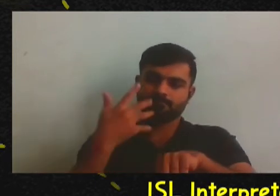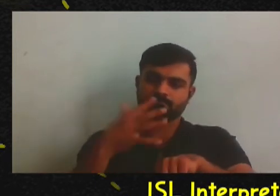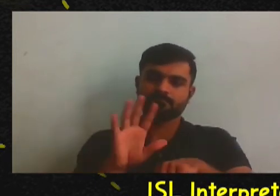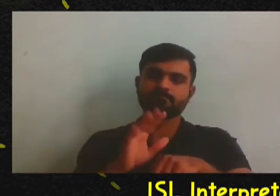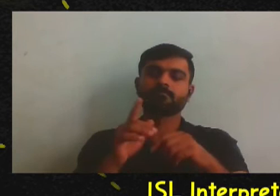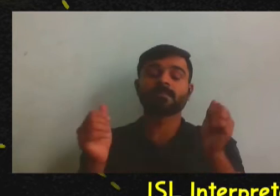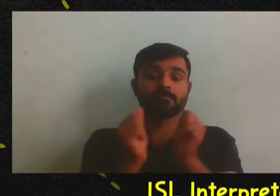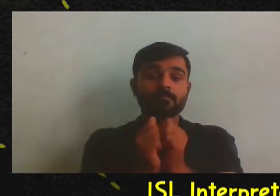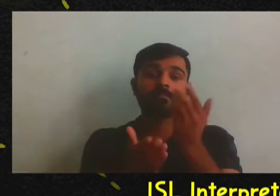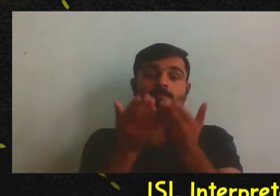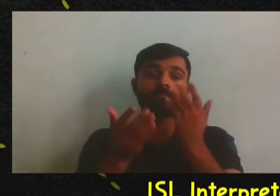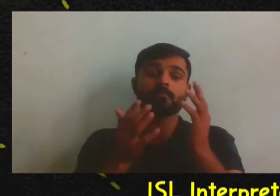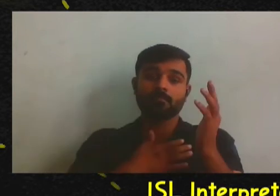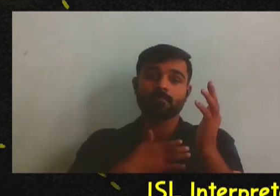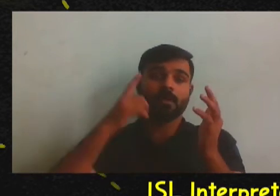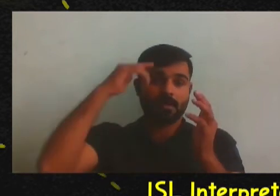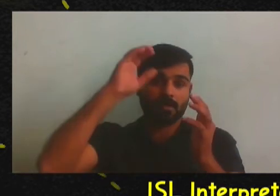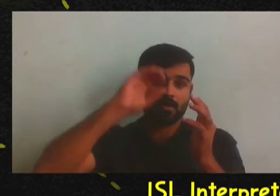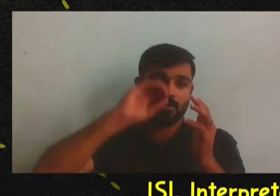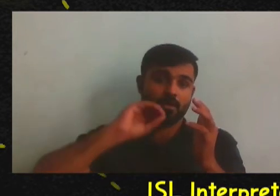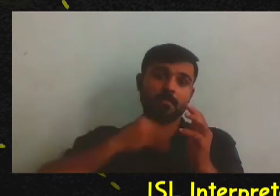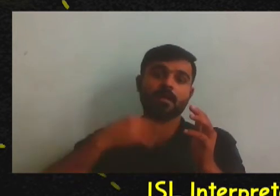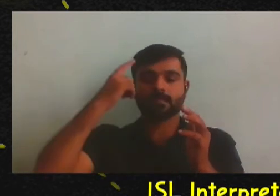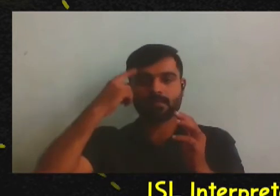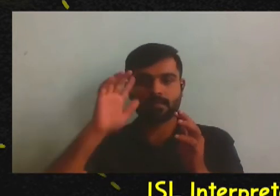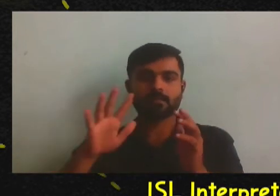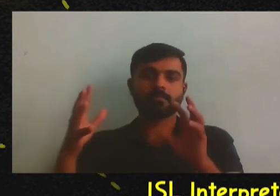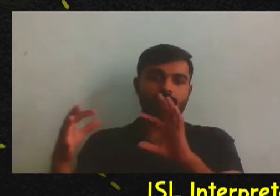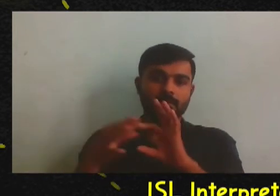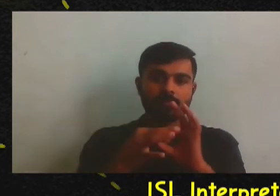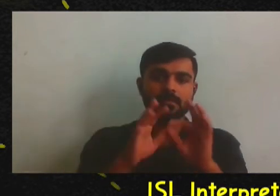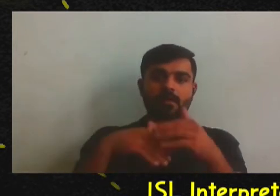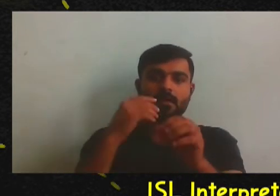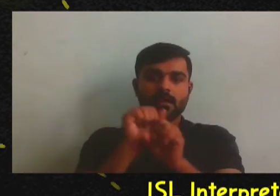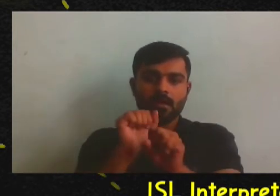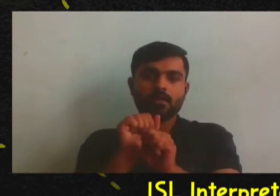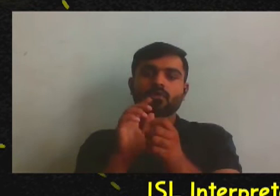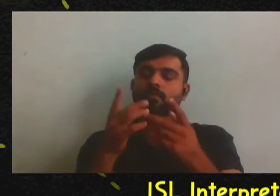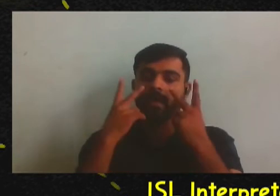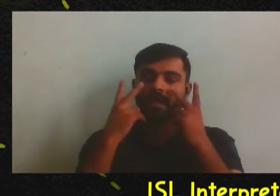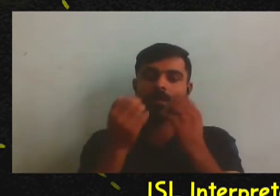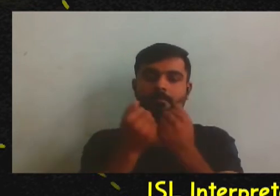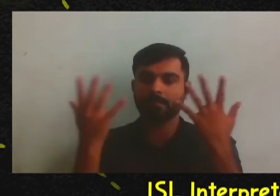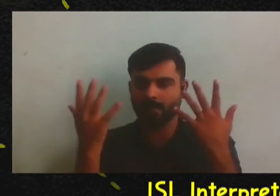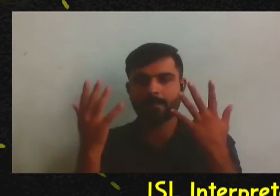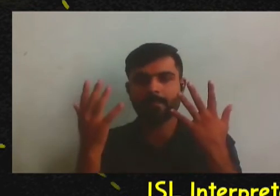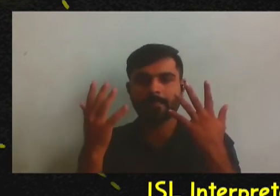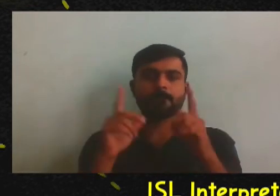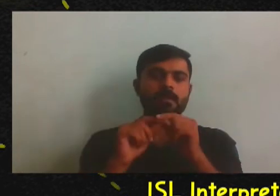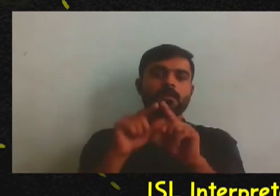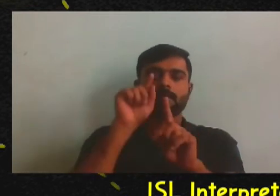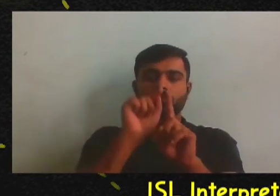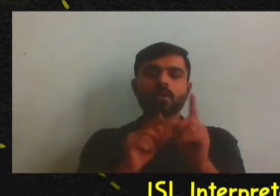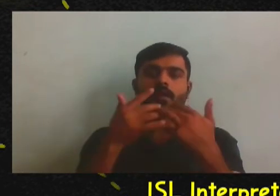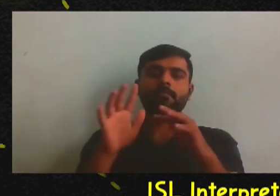that's my own opinion. I think just in terms of how and we've seen a lot of data points that are quite